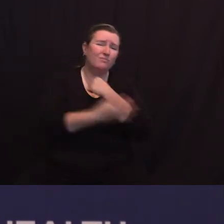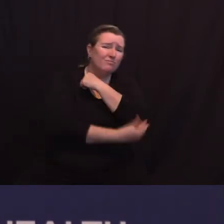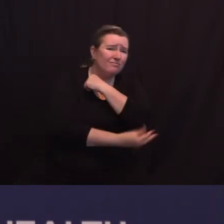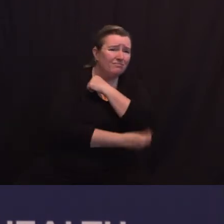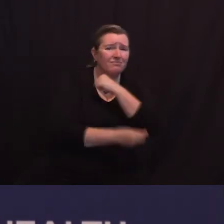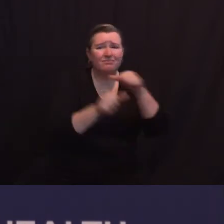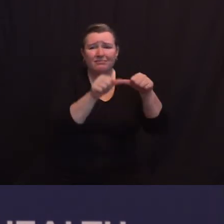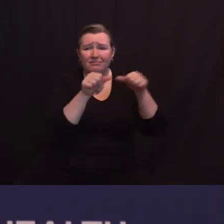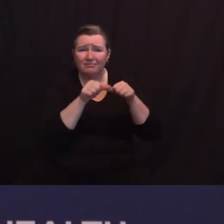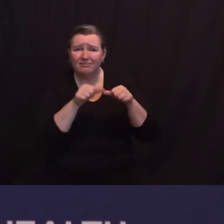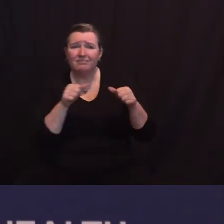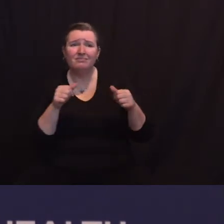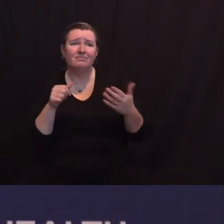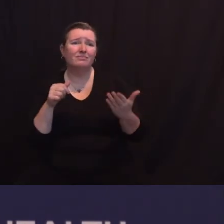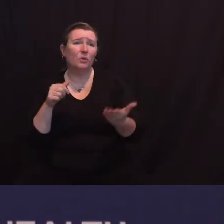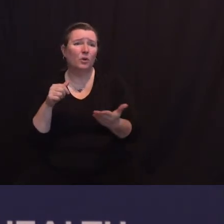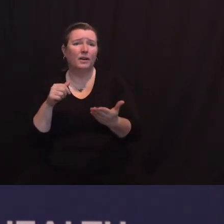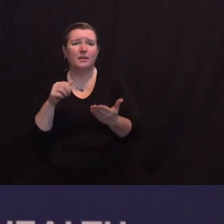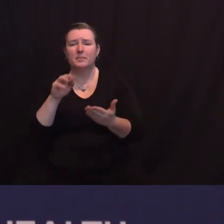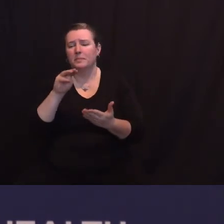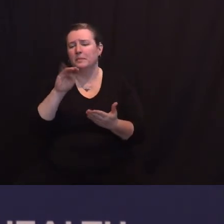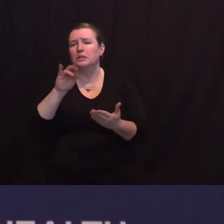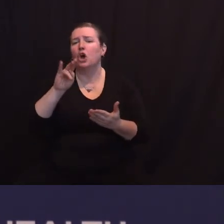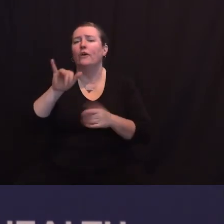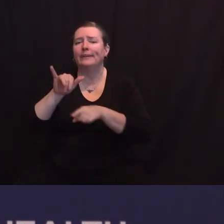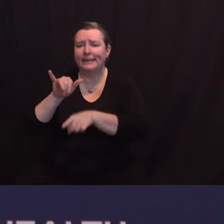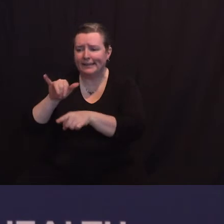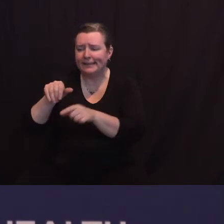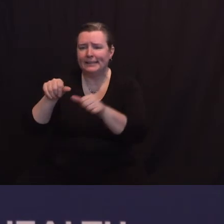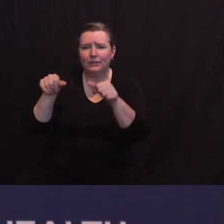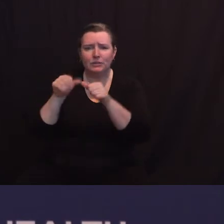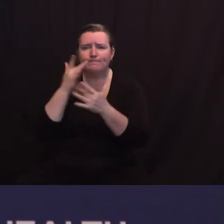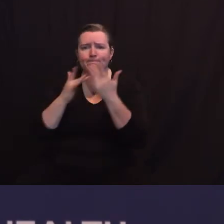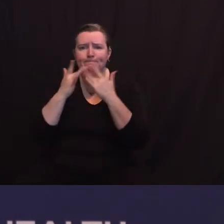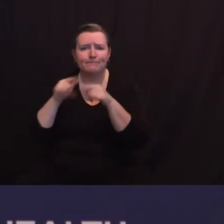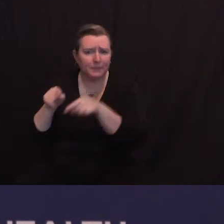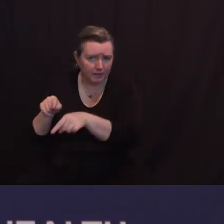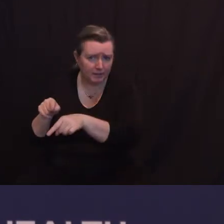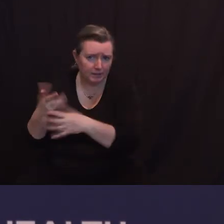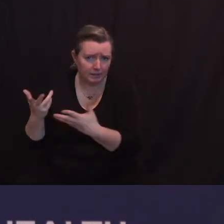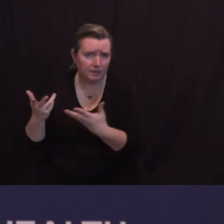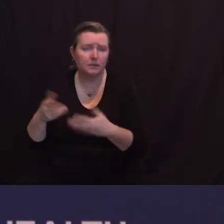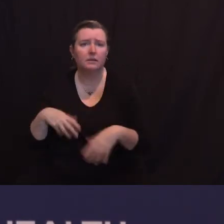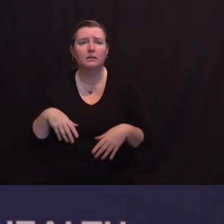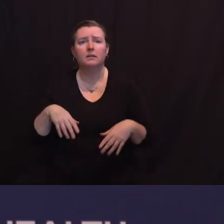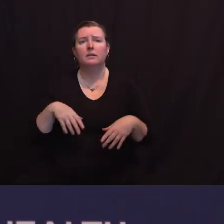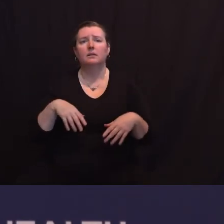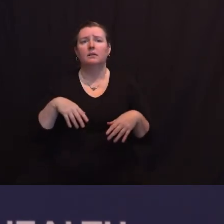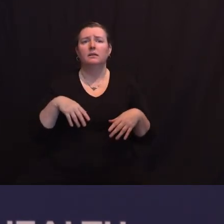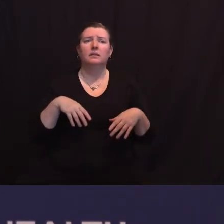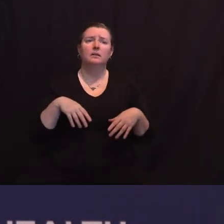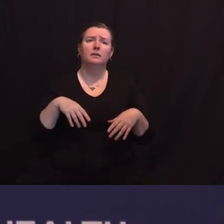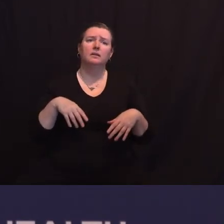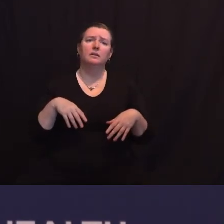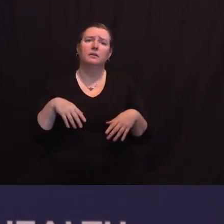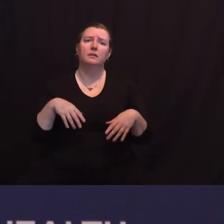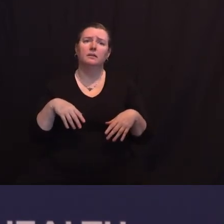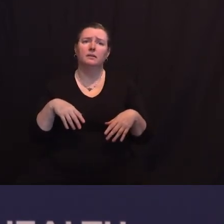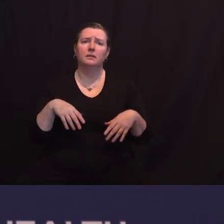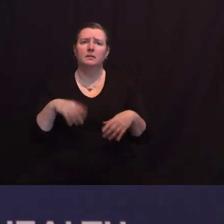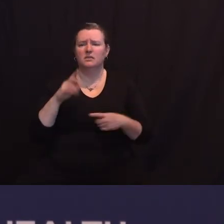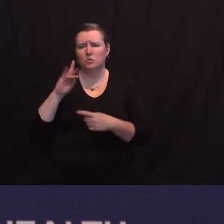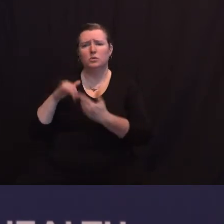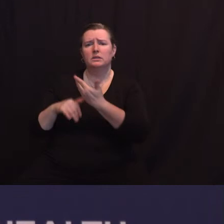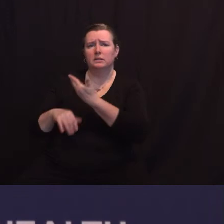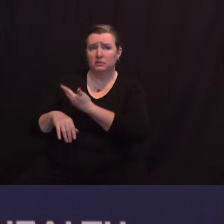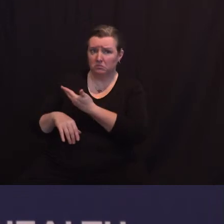got some sense of next week's supply, which is, as we guessed, up, not quite as up as we had maybe hoped, but they're still signaling,